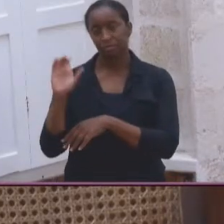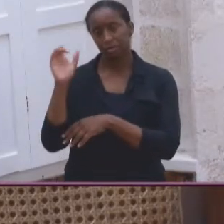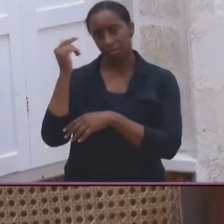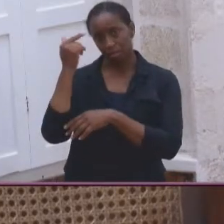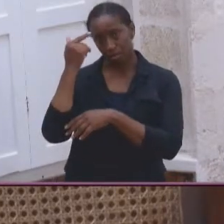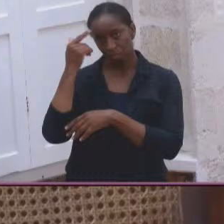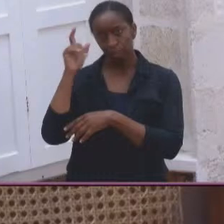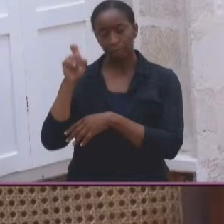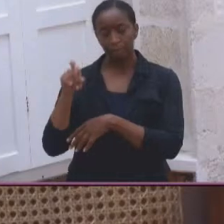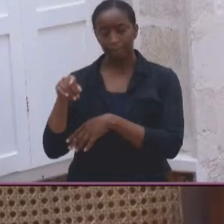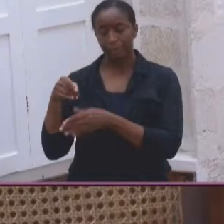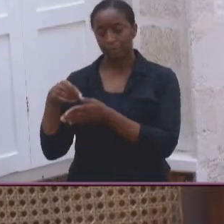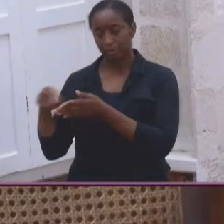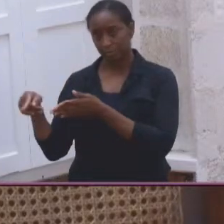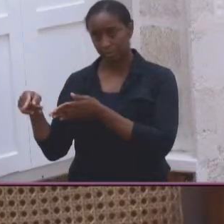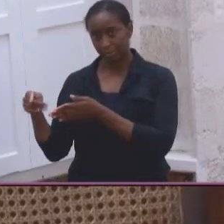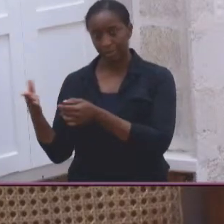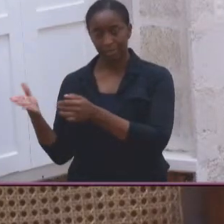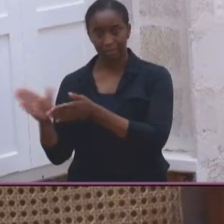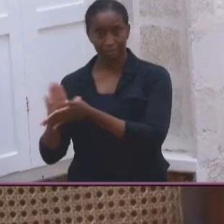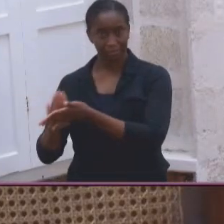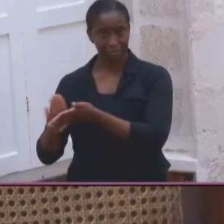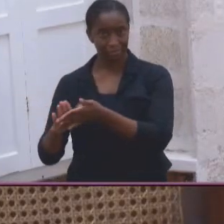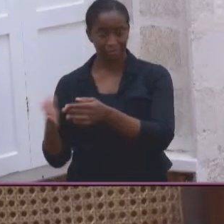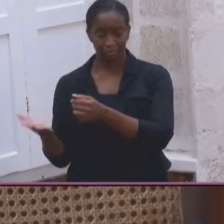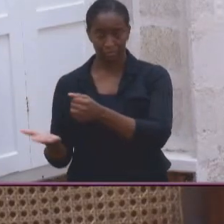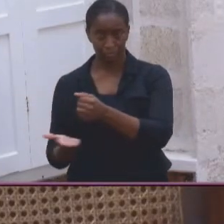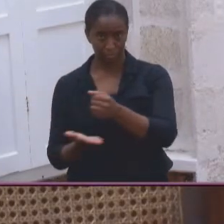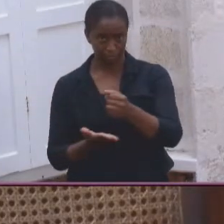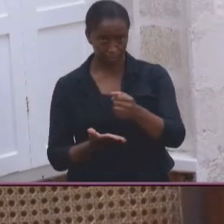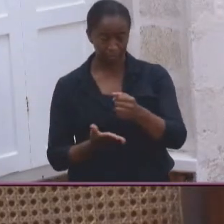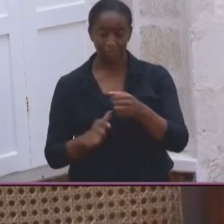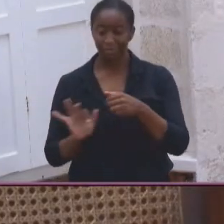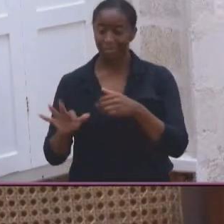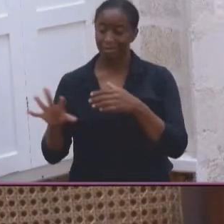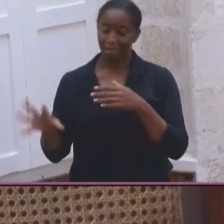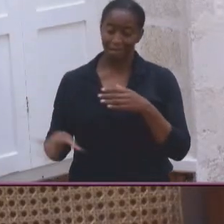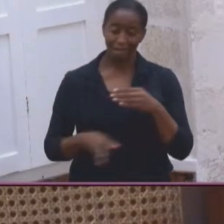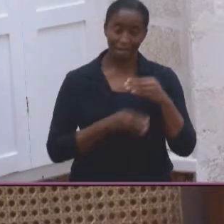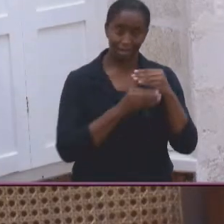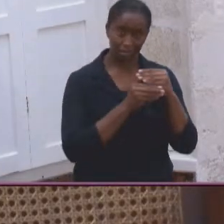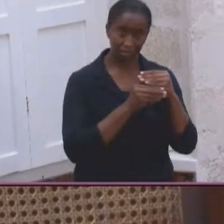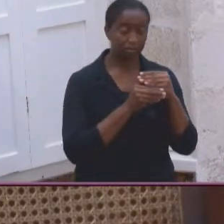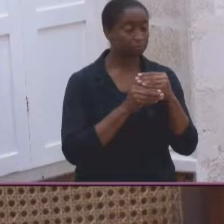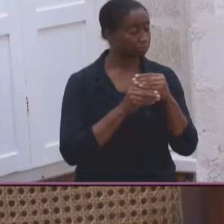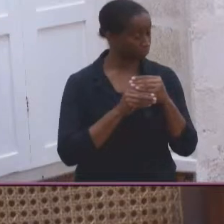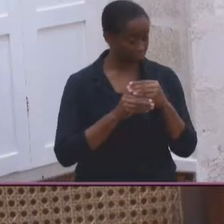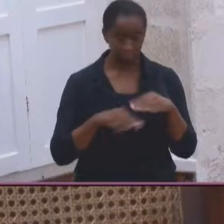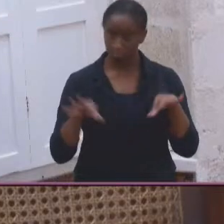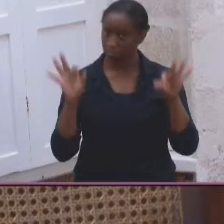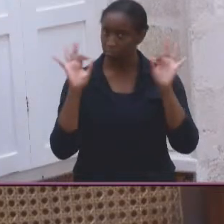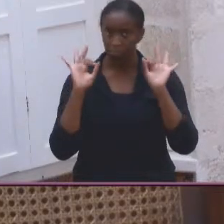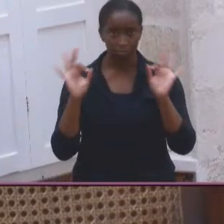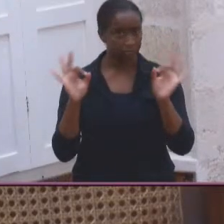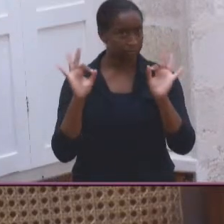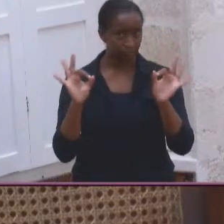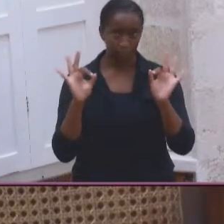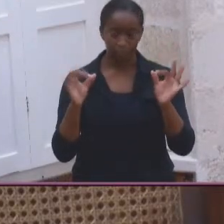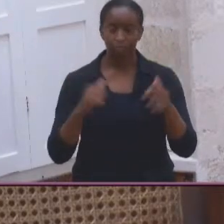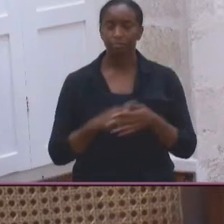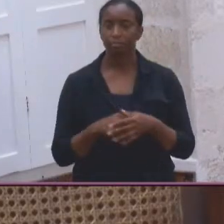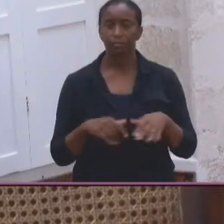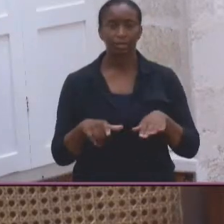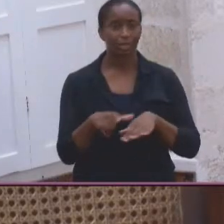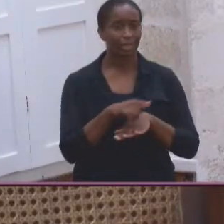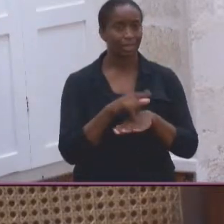of the day, the land tax bill is a very interesting instrument. As you know, water rates and